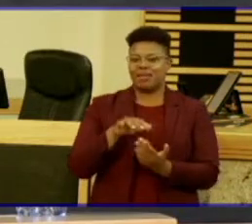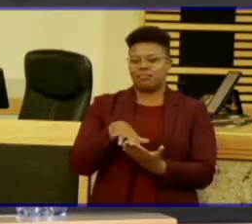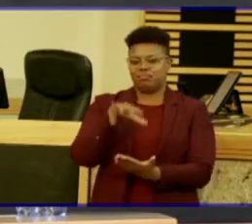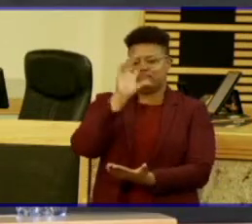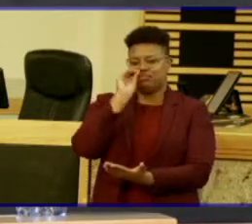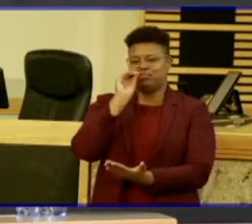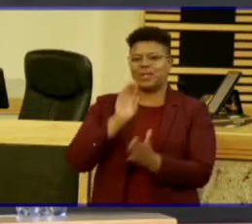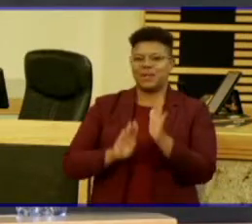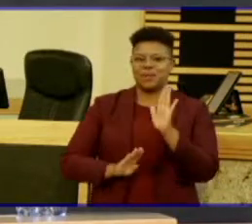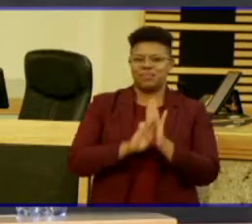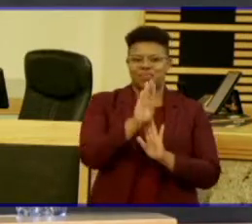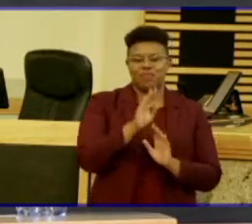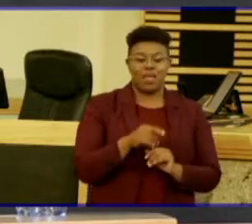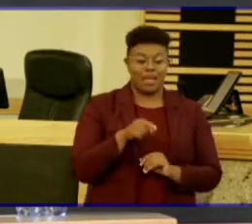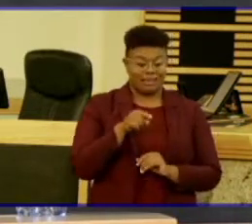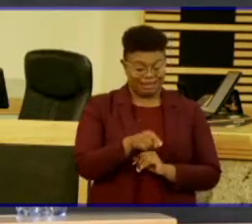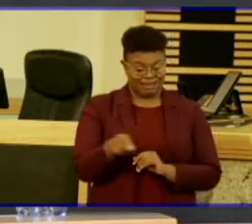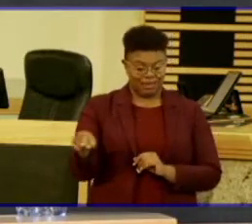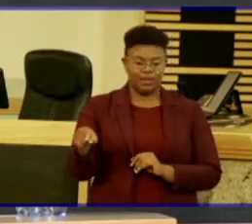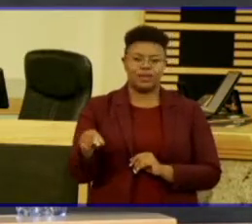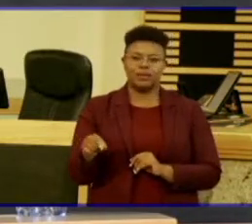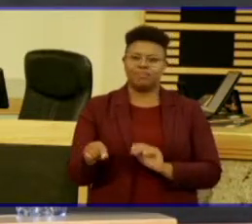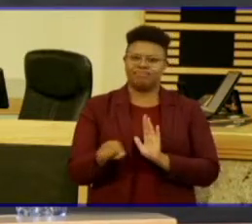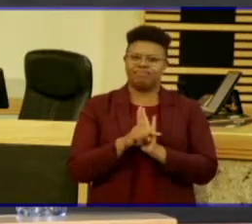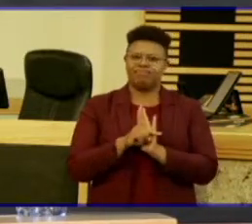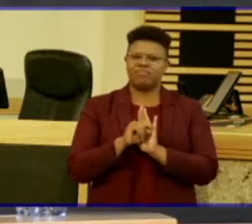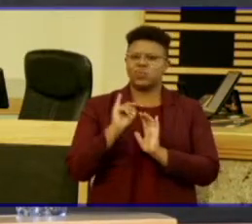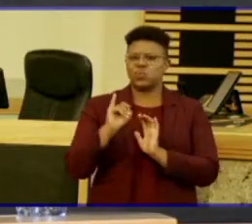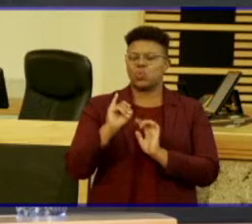outcomes. Our work in this regard was negatively